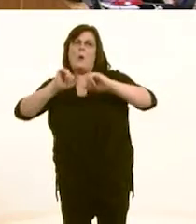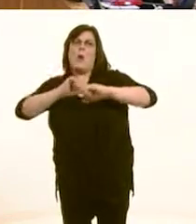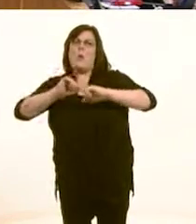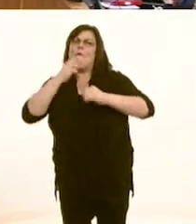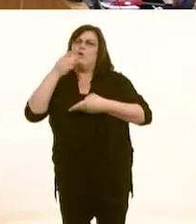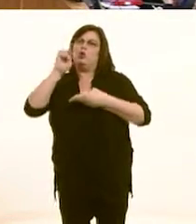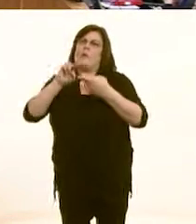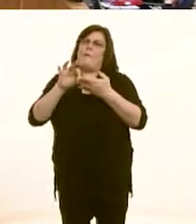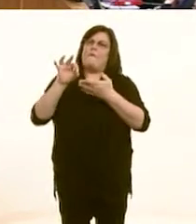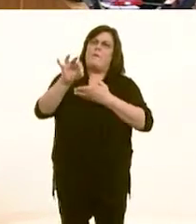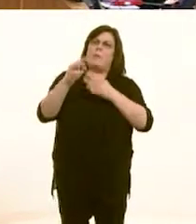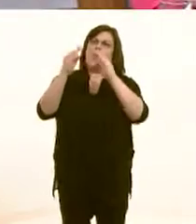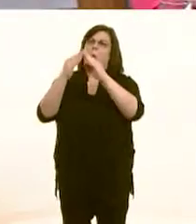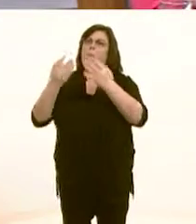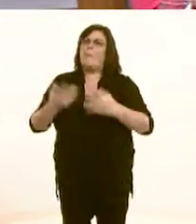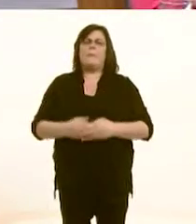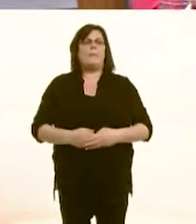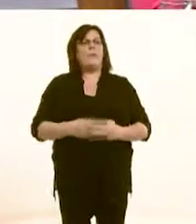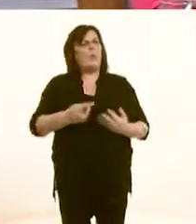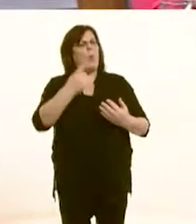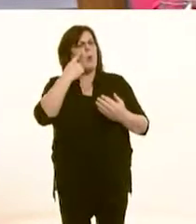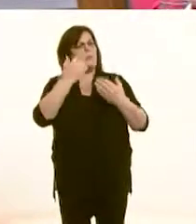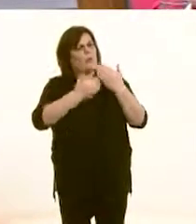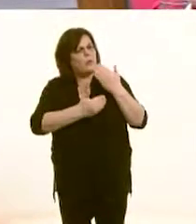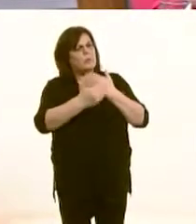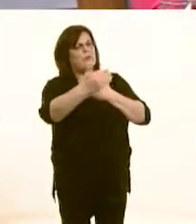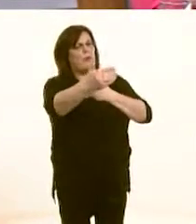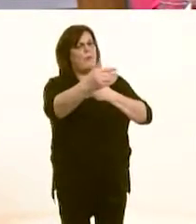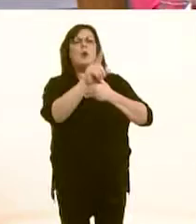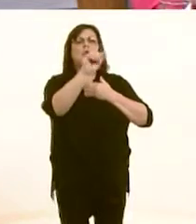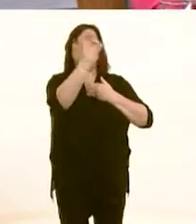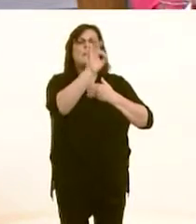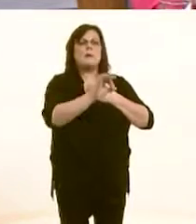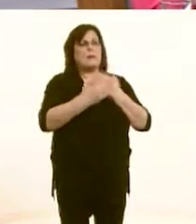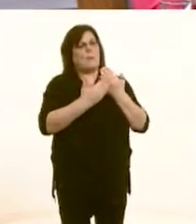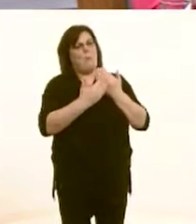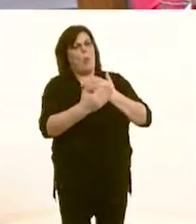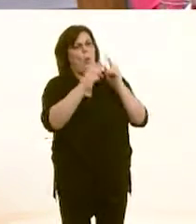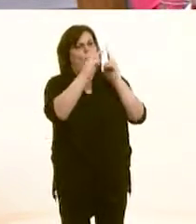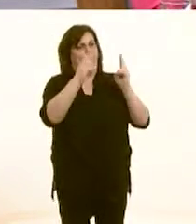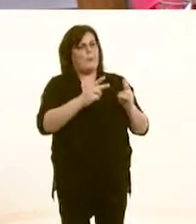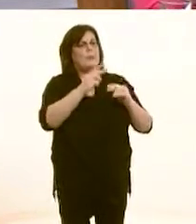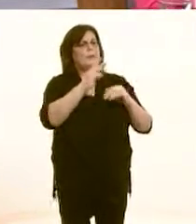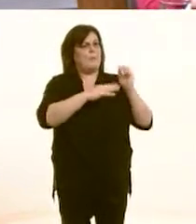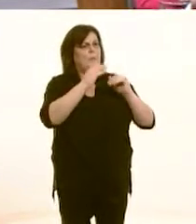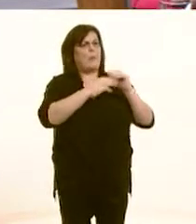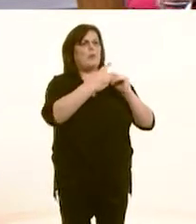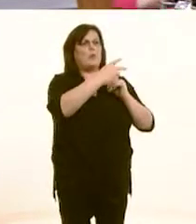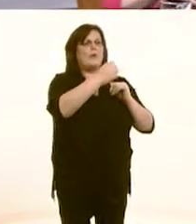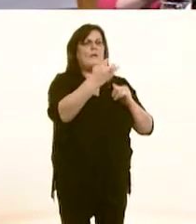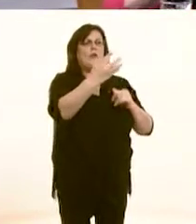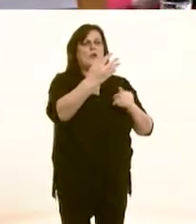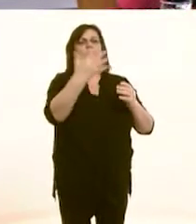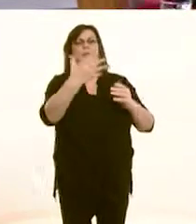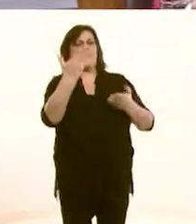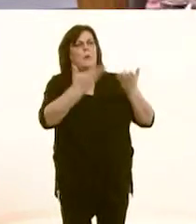tell the Leader of the Liberal Democrats that there's been a long-term positive trend in Welsh house building. 20% more houses started in 2014 to 15 than the previous